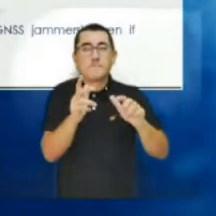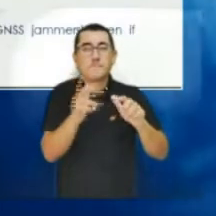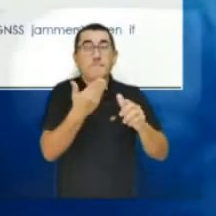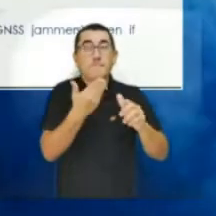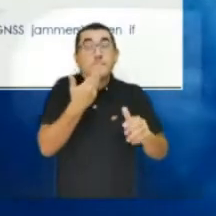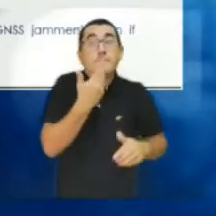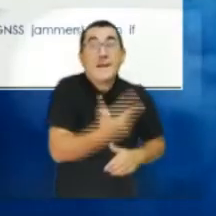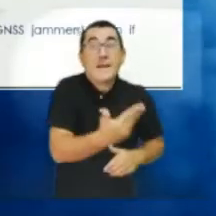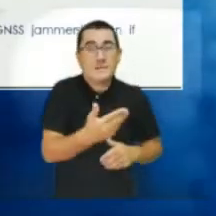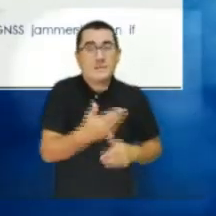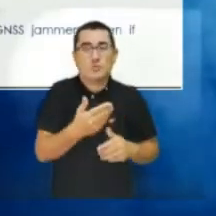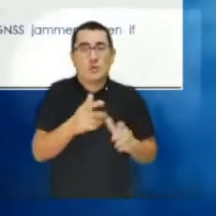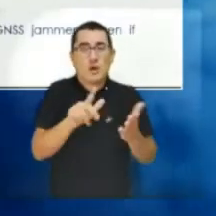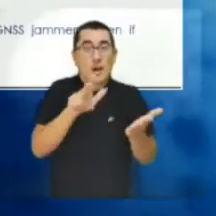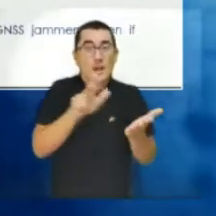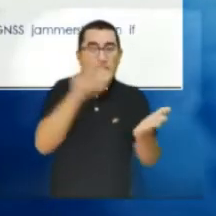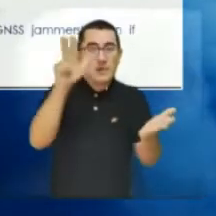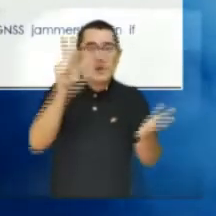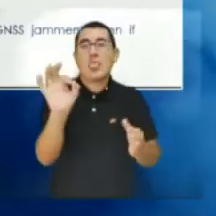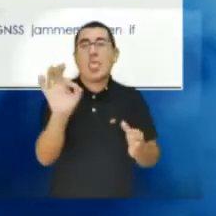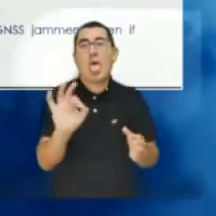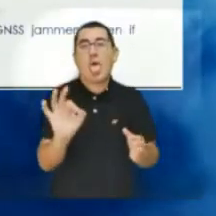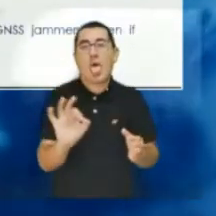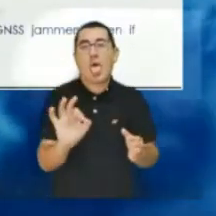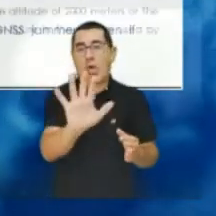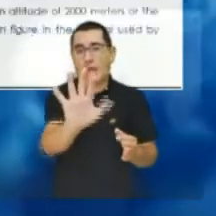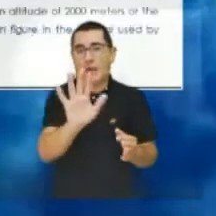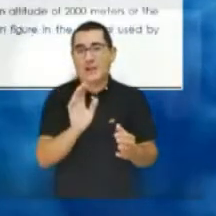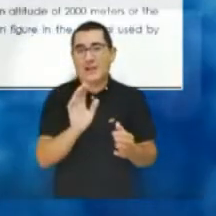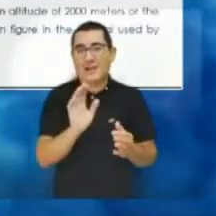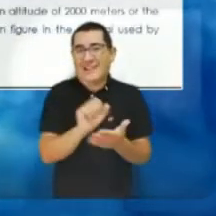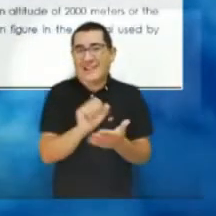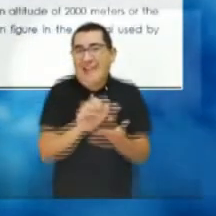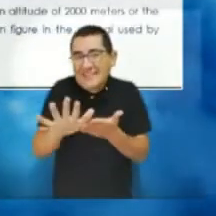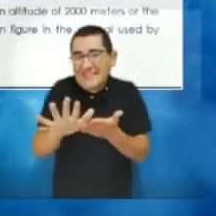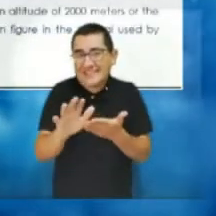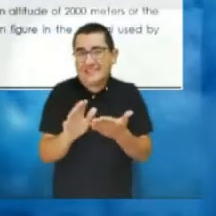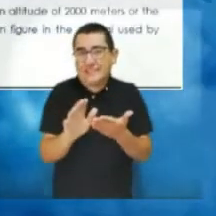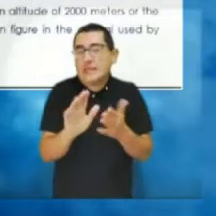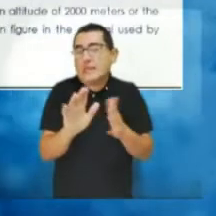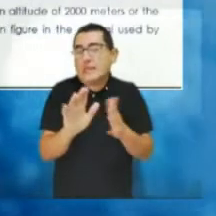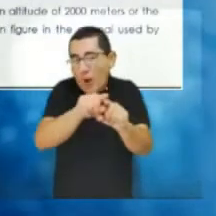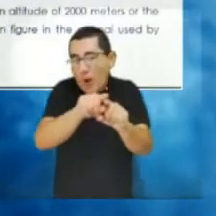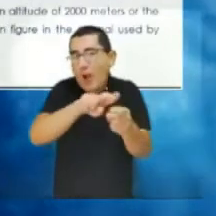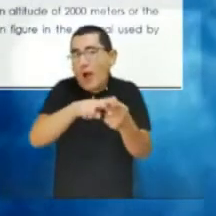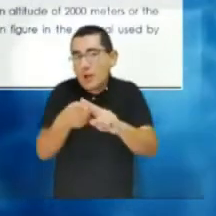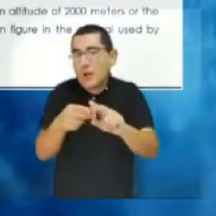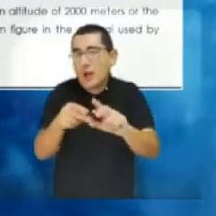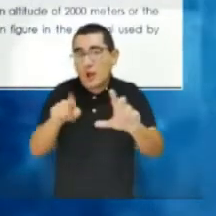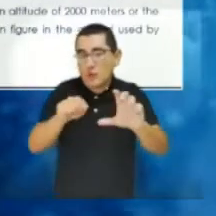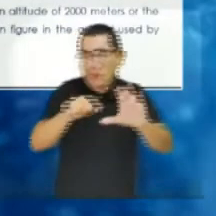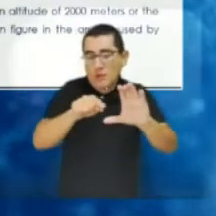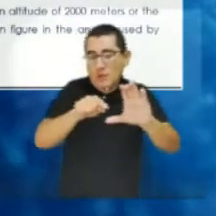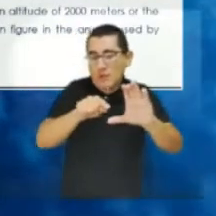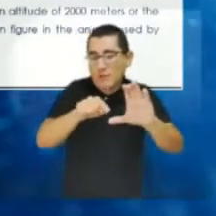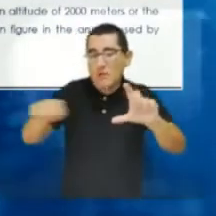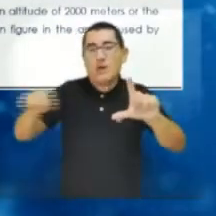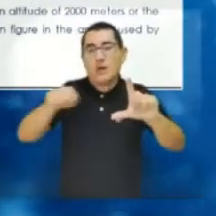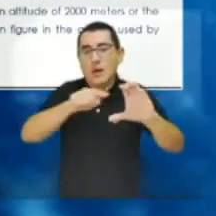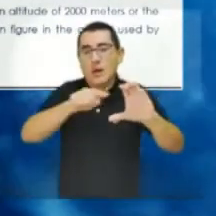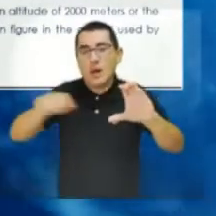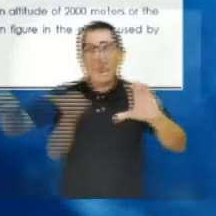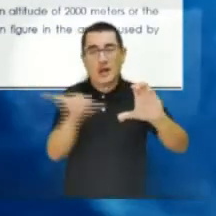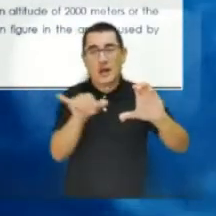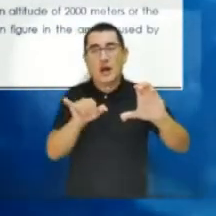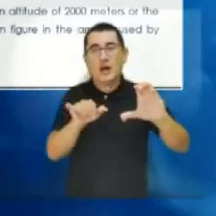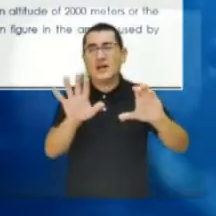interference. And also it is very easy to find jammers on e-web services. And so I put a special slide on the case